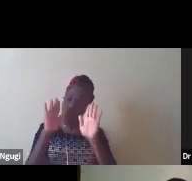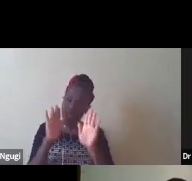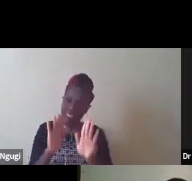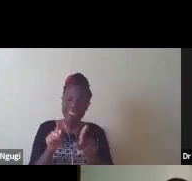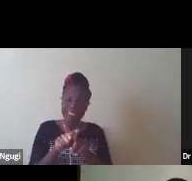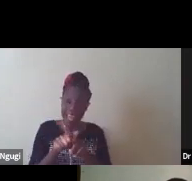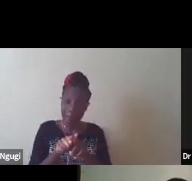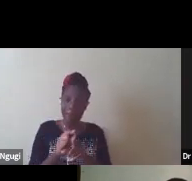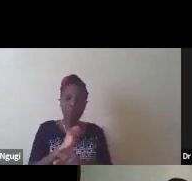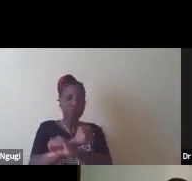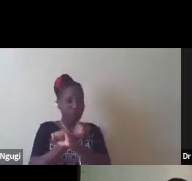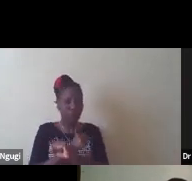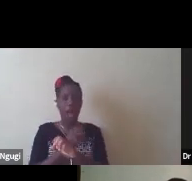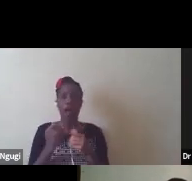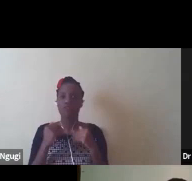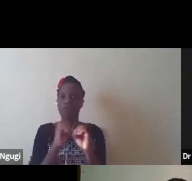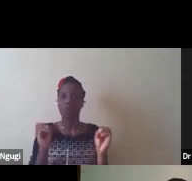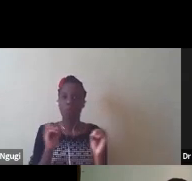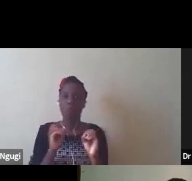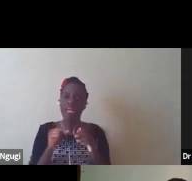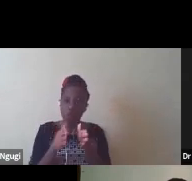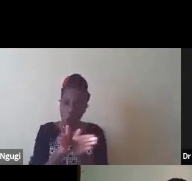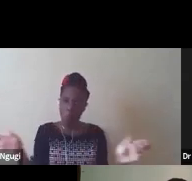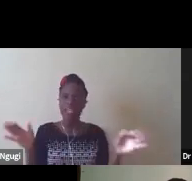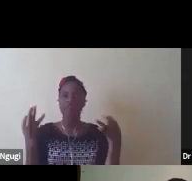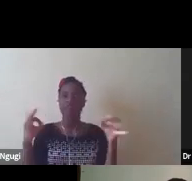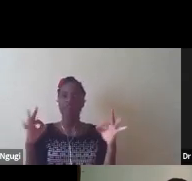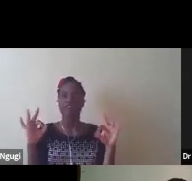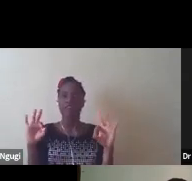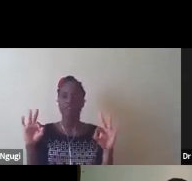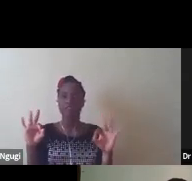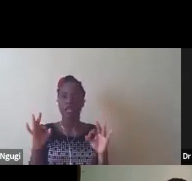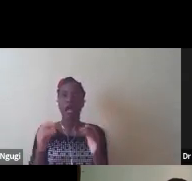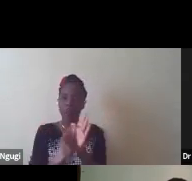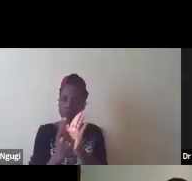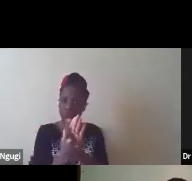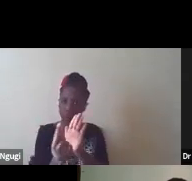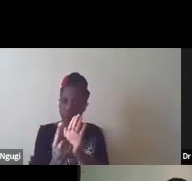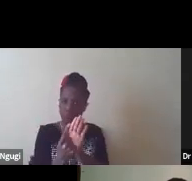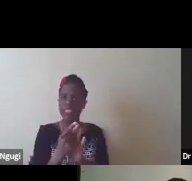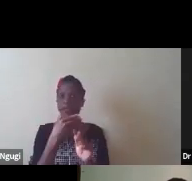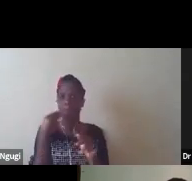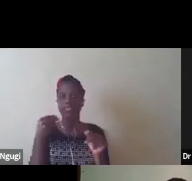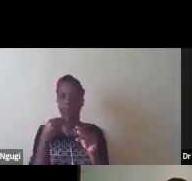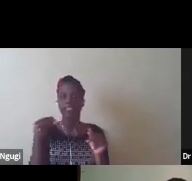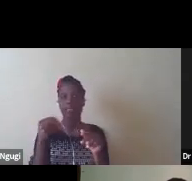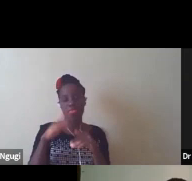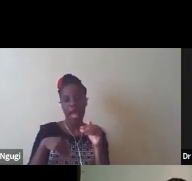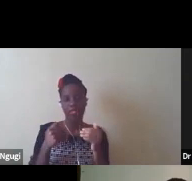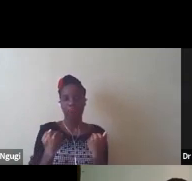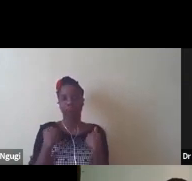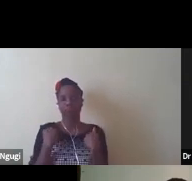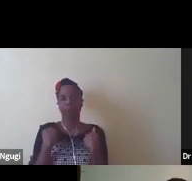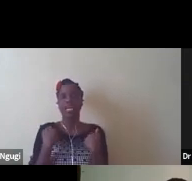least restrictive environment. In other words, OPD should be the first option, and if you have to admit, then admit to a place very close to their